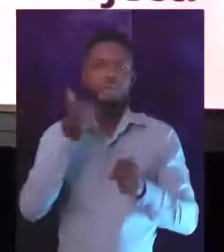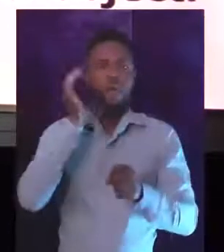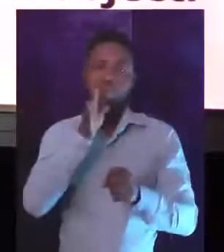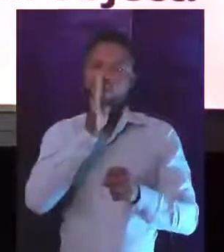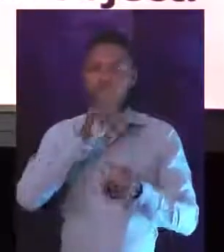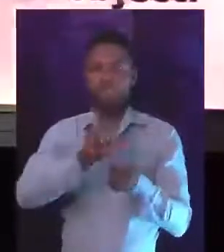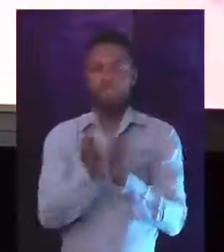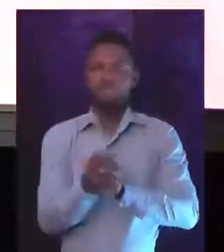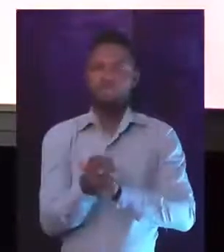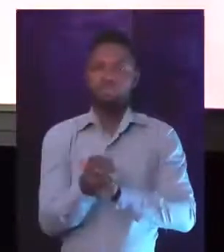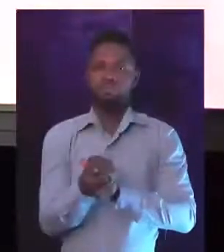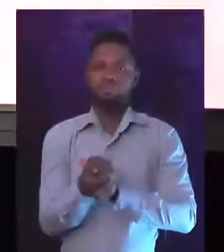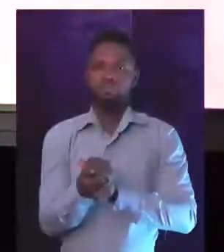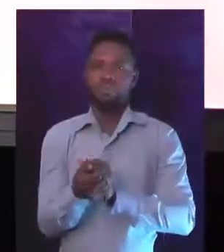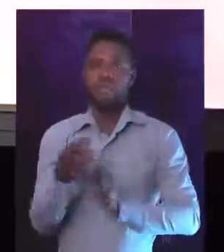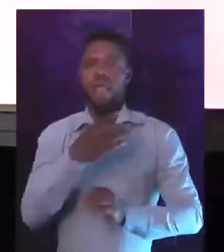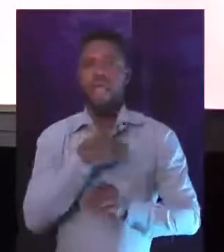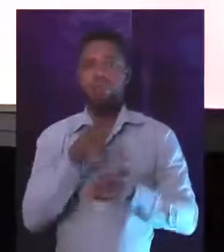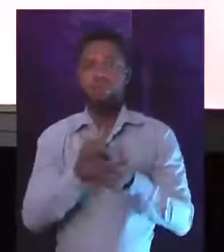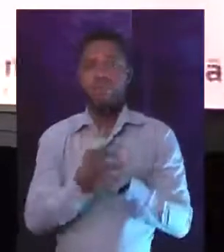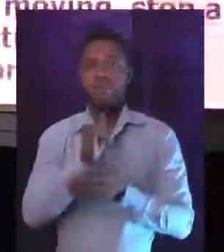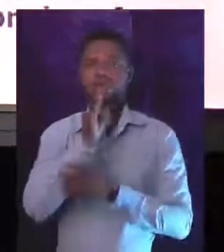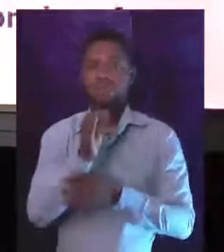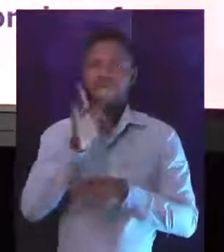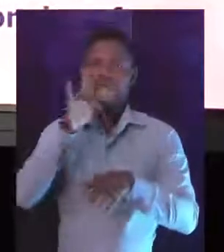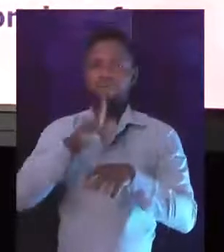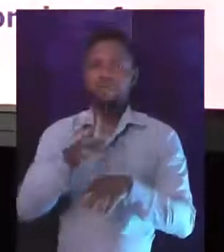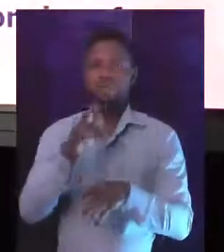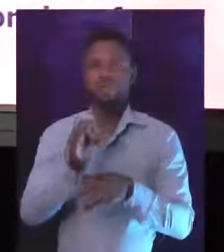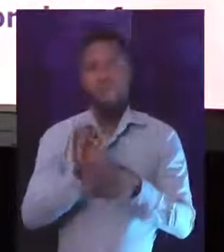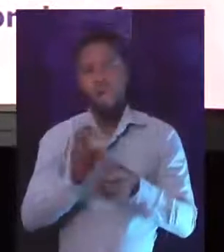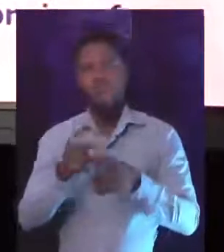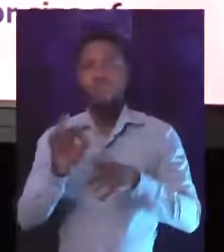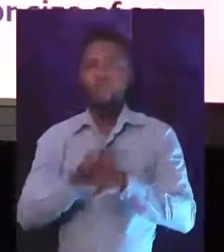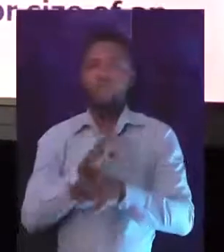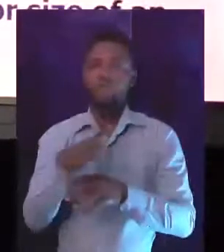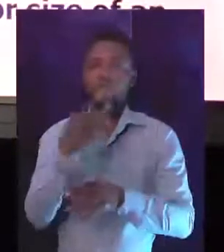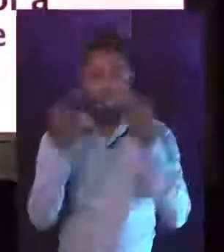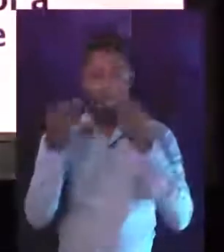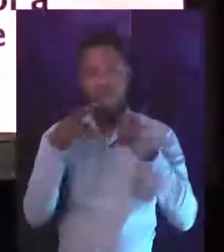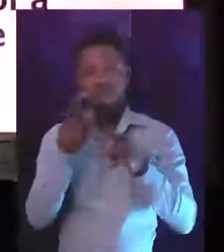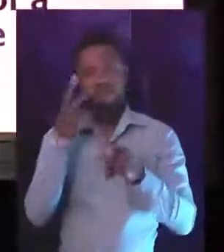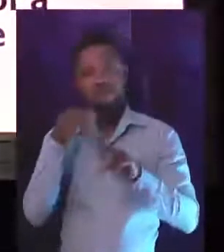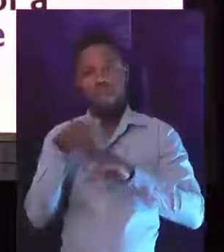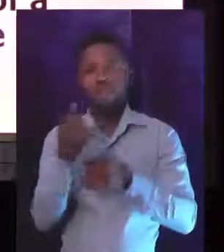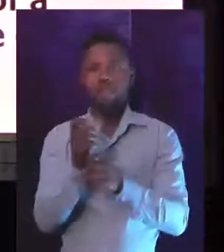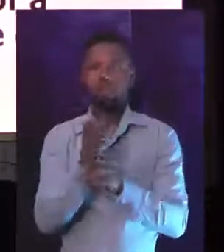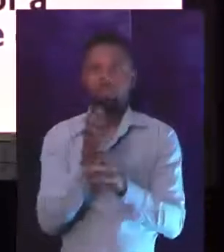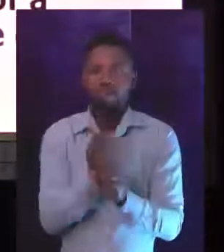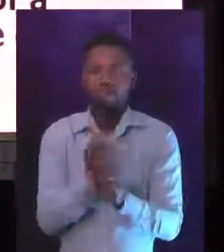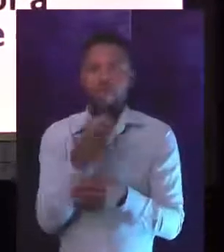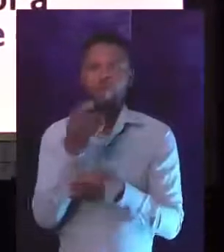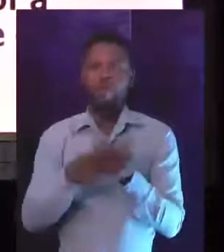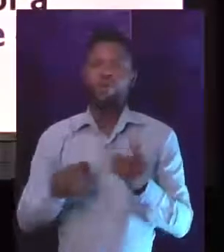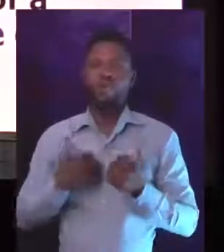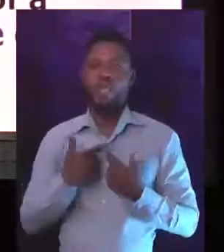definitely be changed. And that's effect of forces. Now let's look at the summary